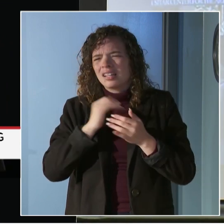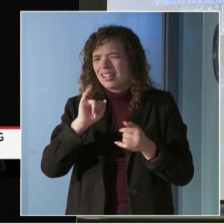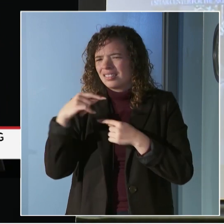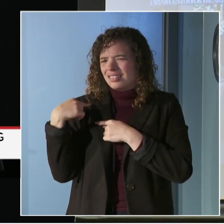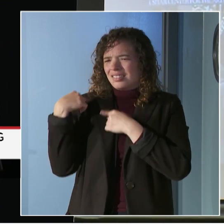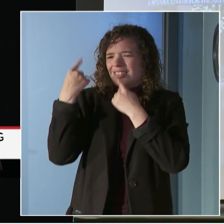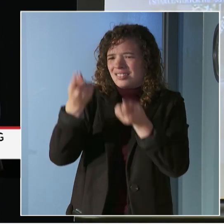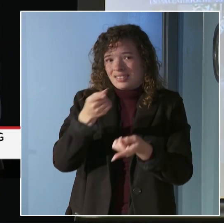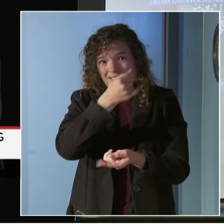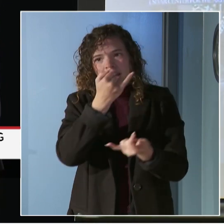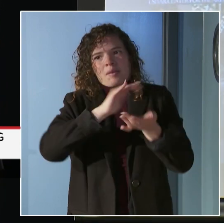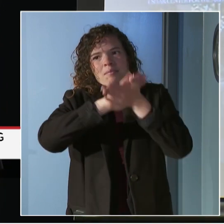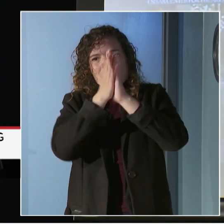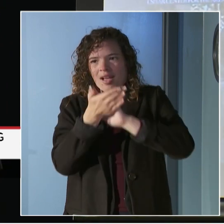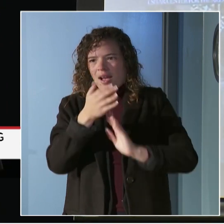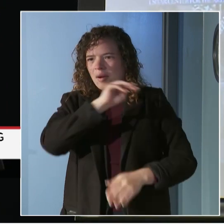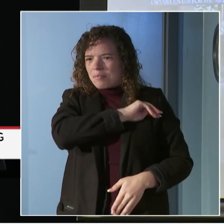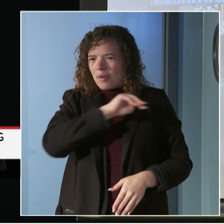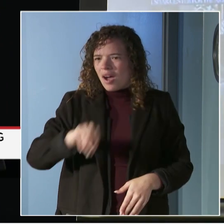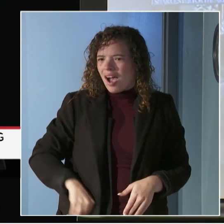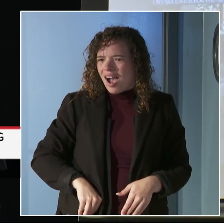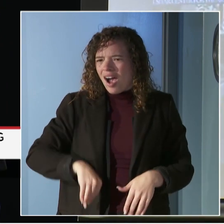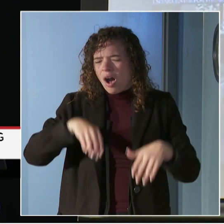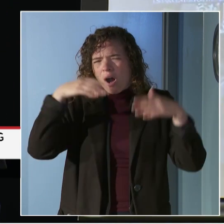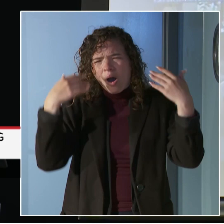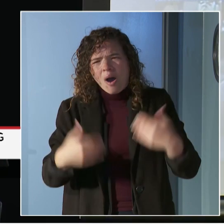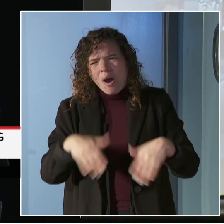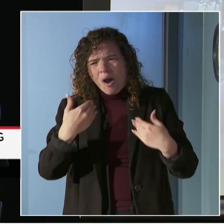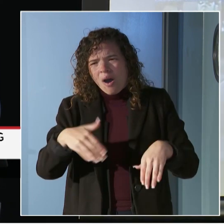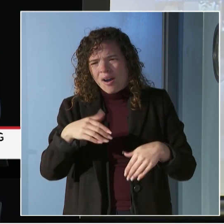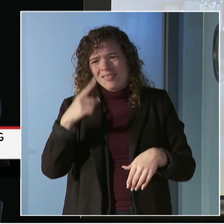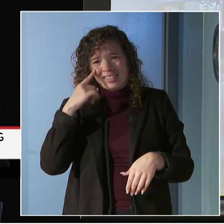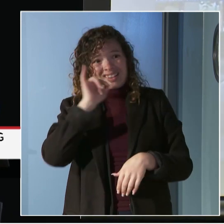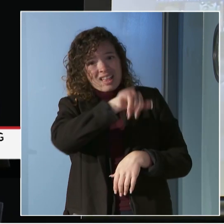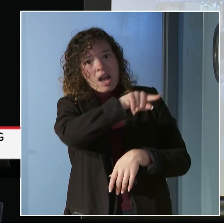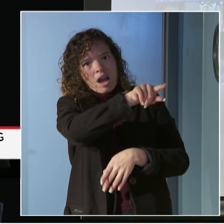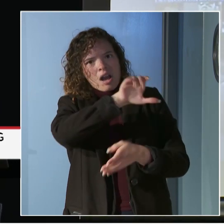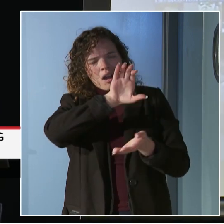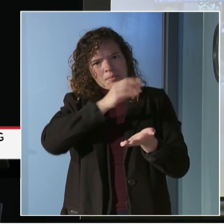made historic investment in the Housing Production Trust Fund, totaling